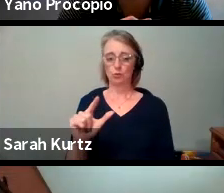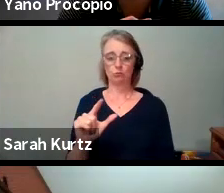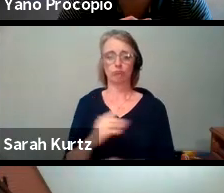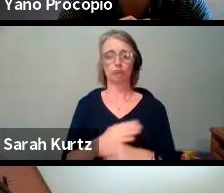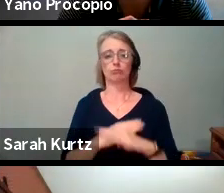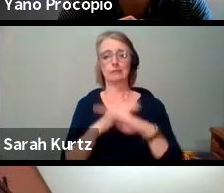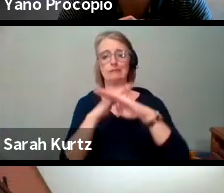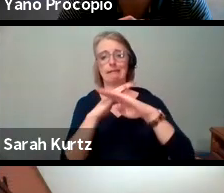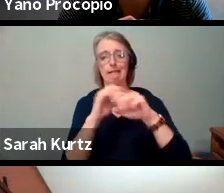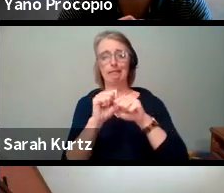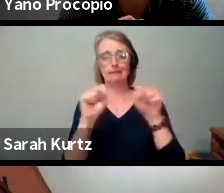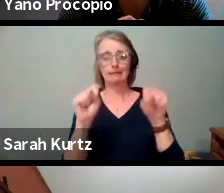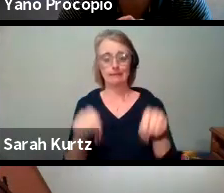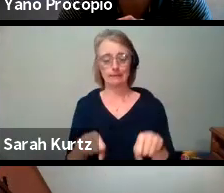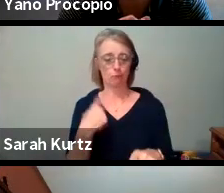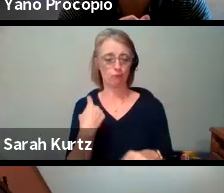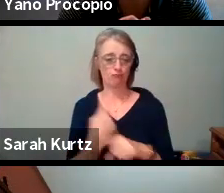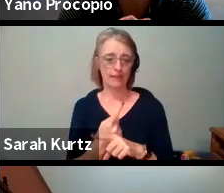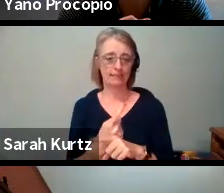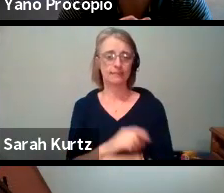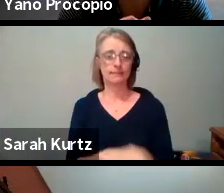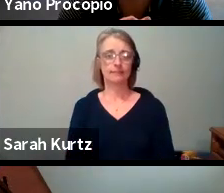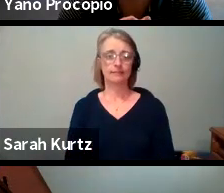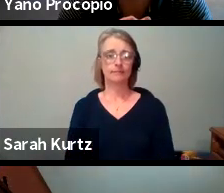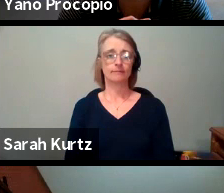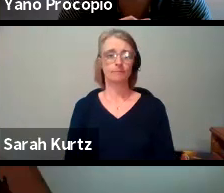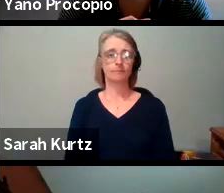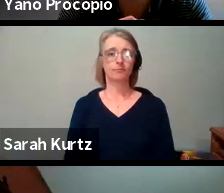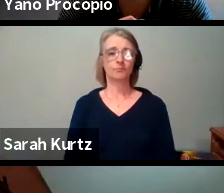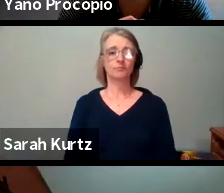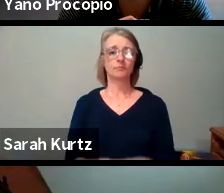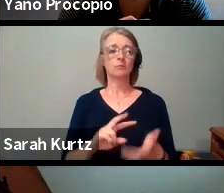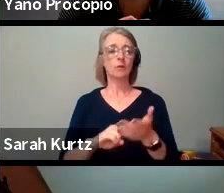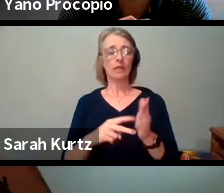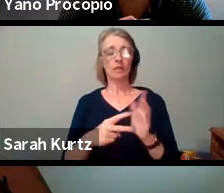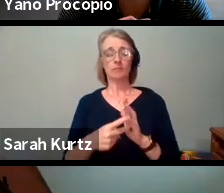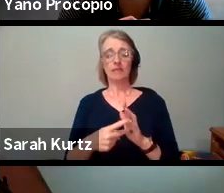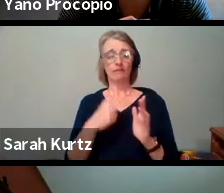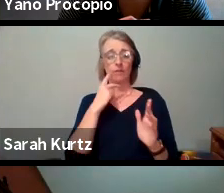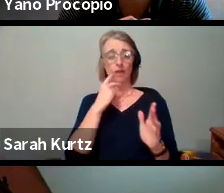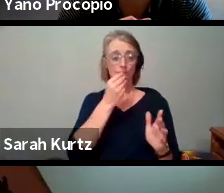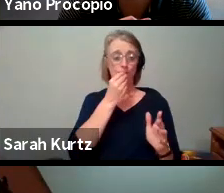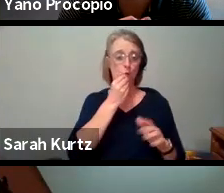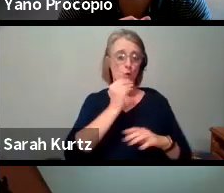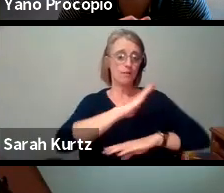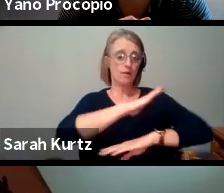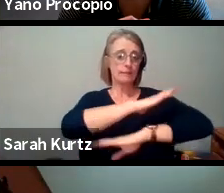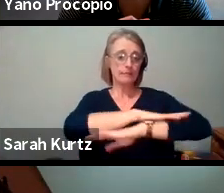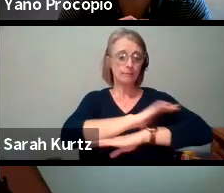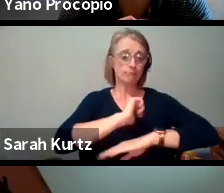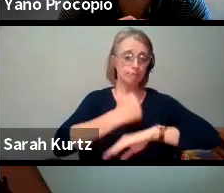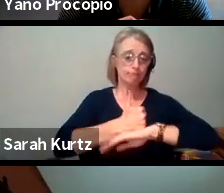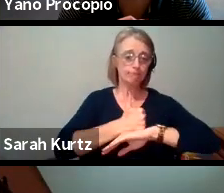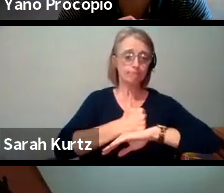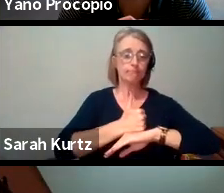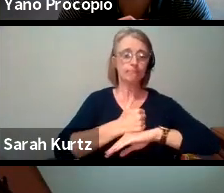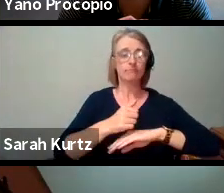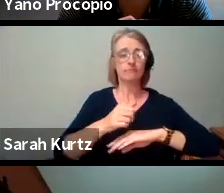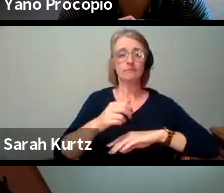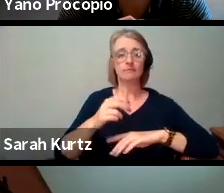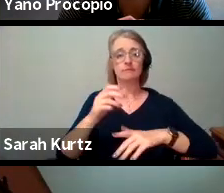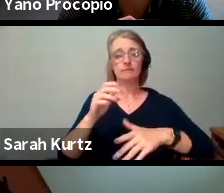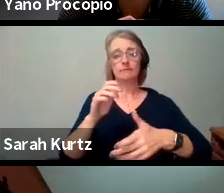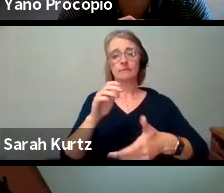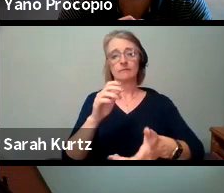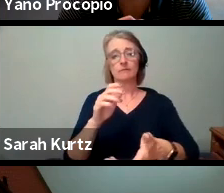that system, right? And I'm talking about everything from the food on our table that is secured by the abuse and exploitation